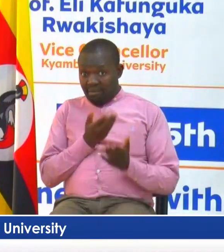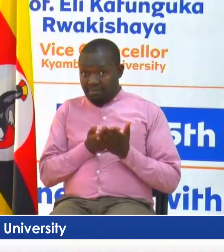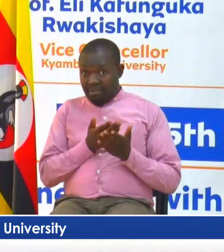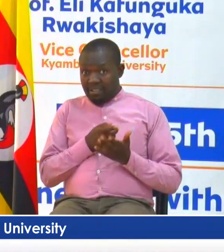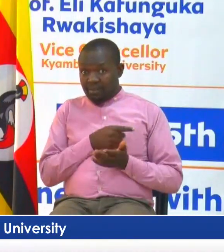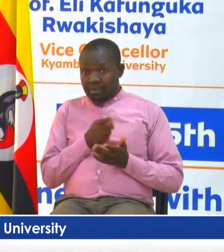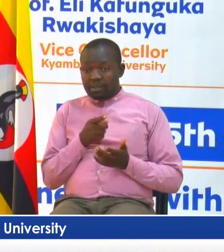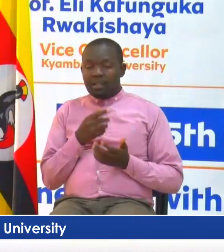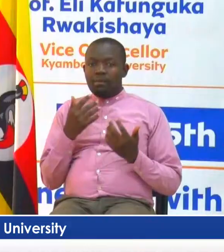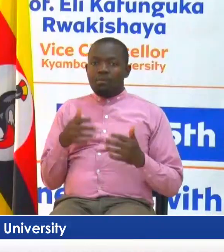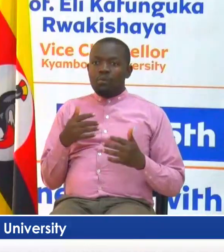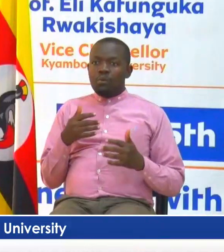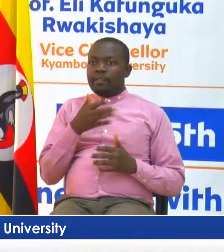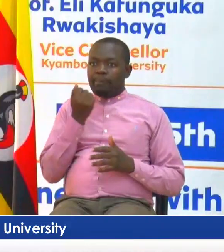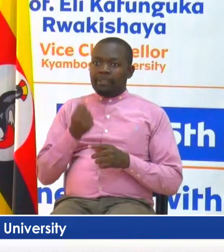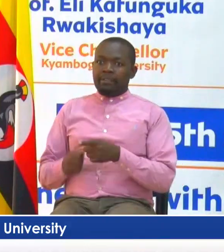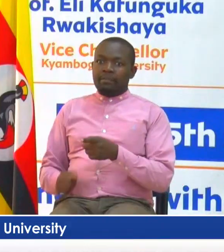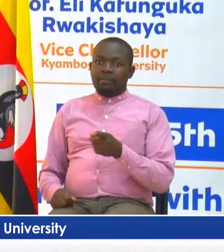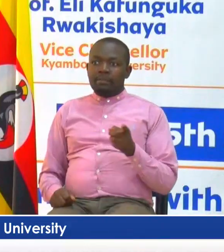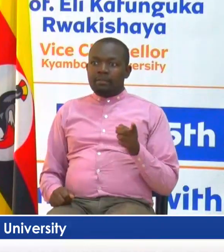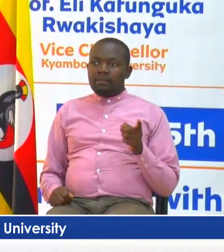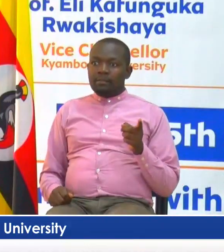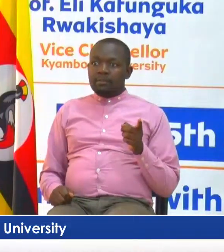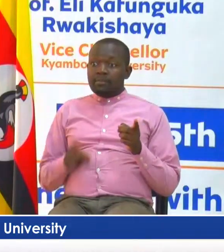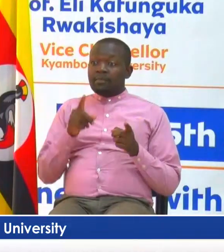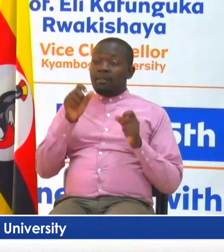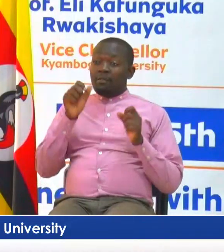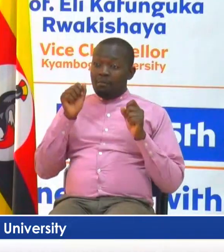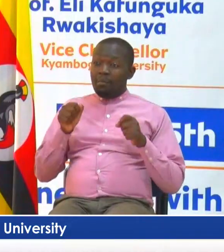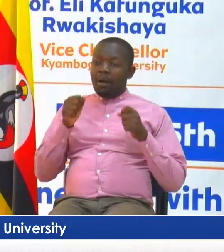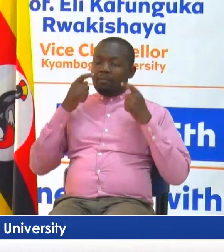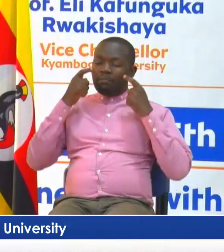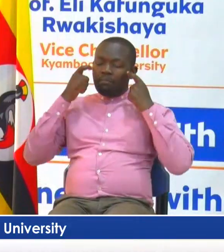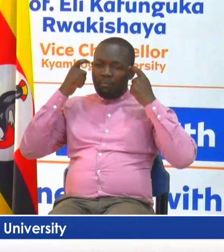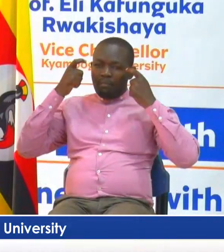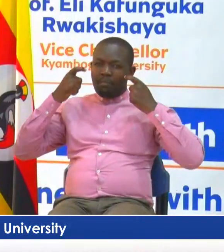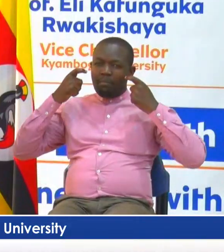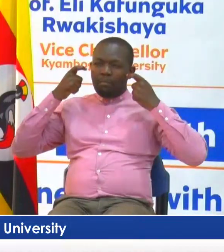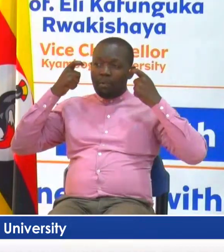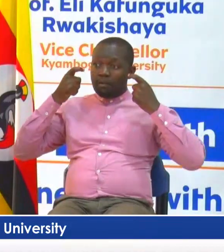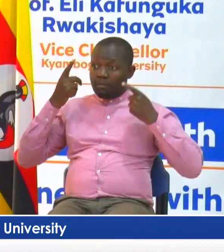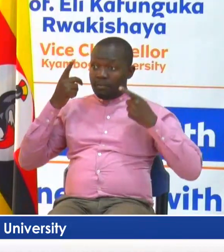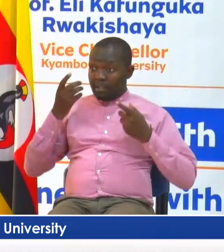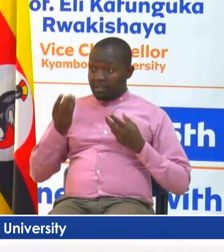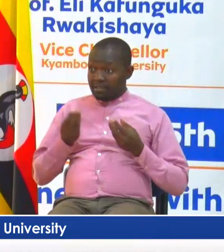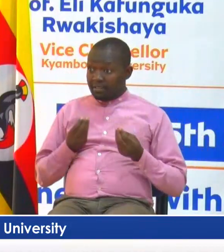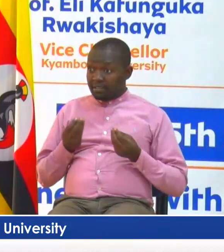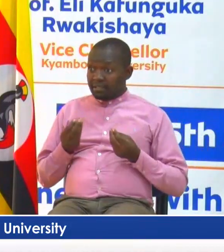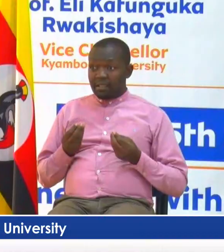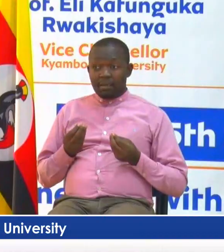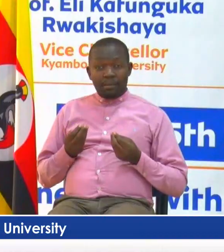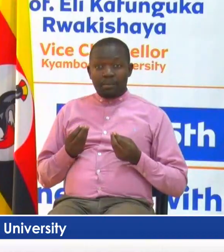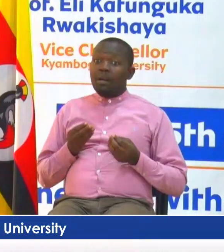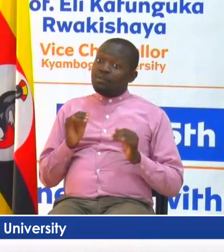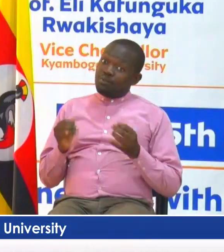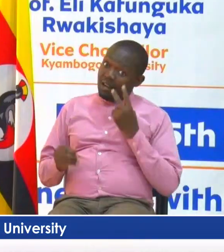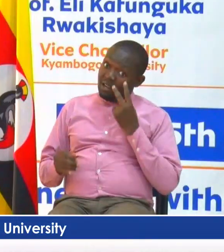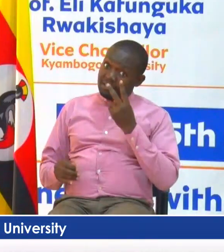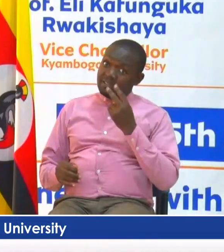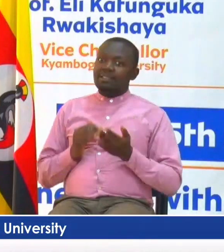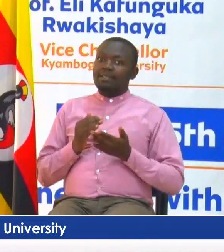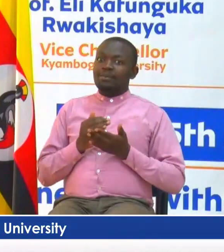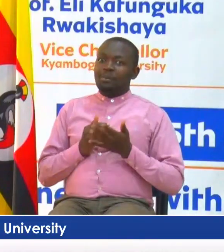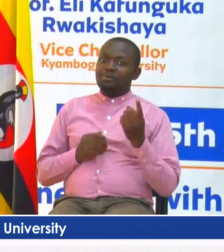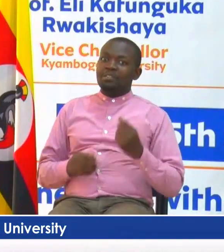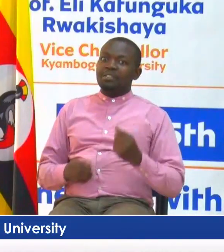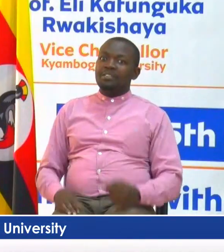they take the best of you. You must think. You think it's easy to feel things. Trust me, you try those forms.